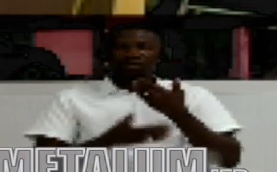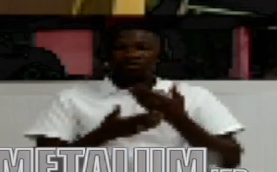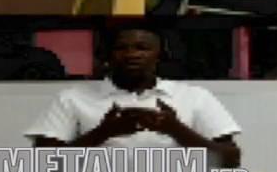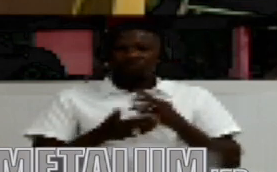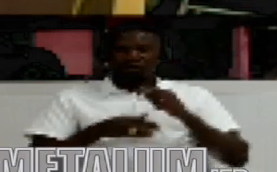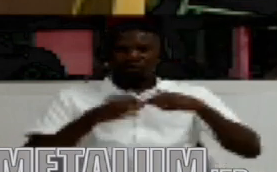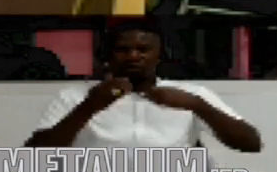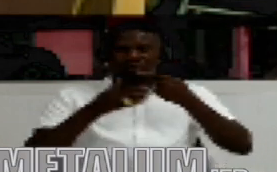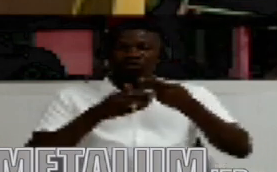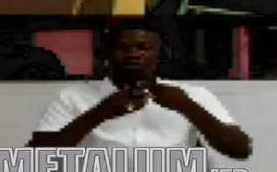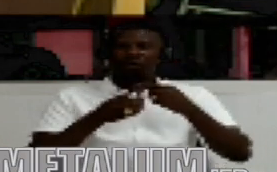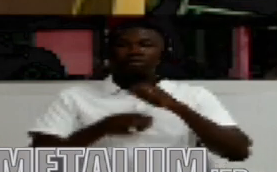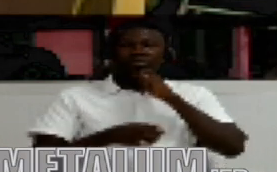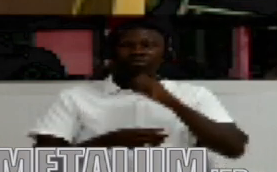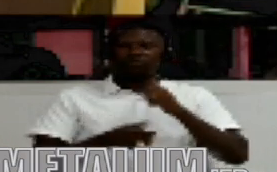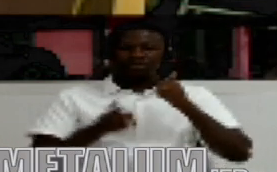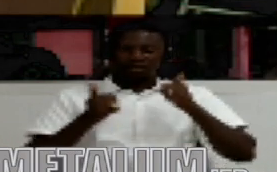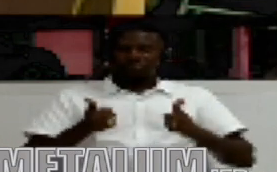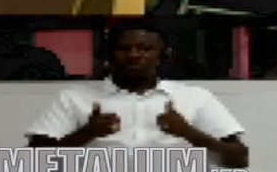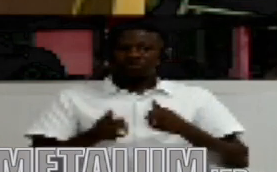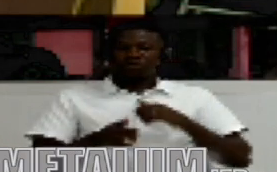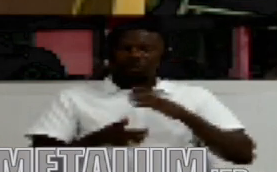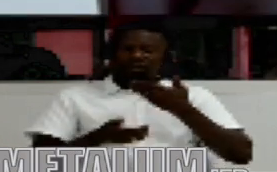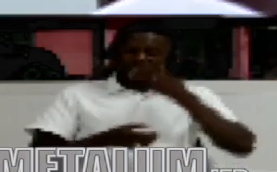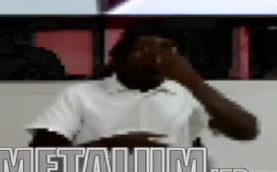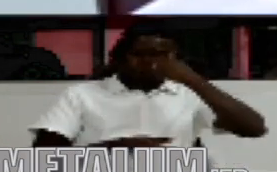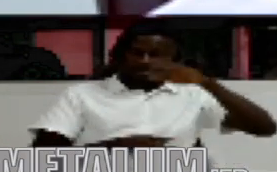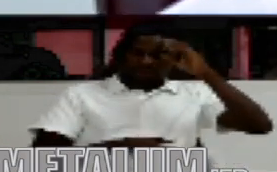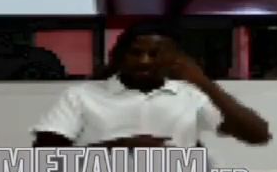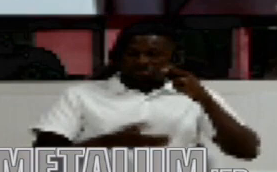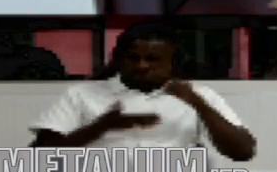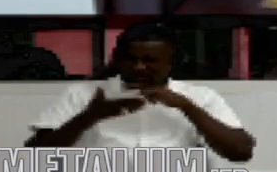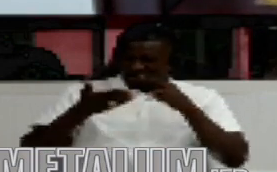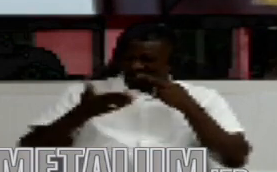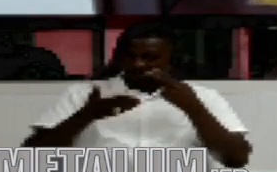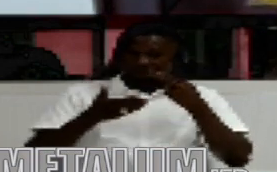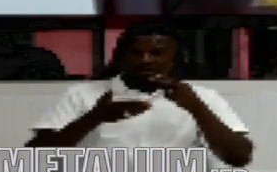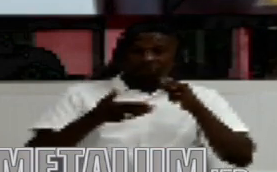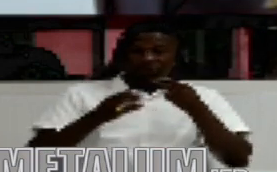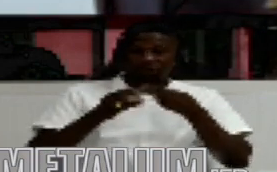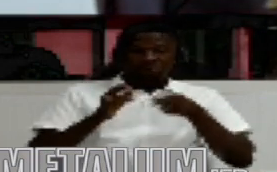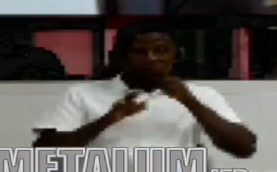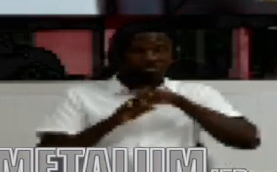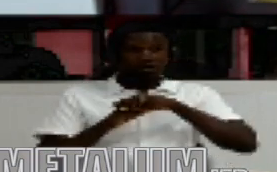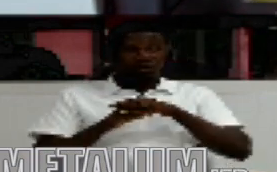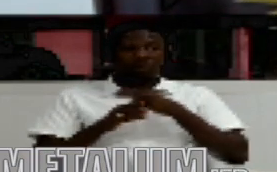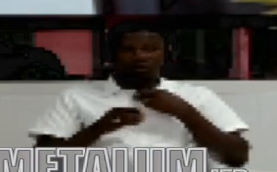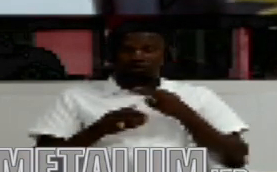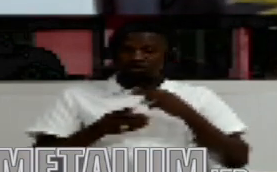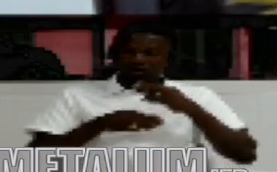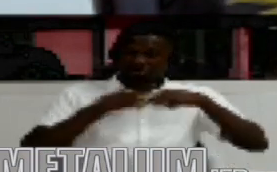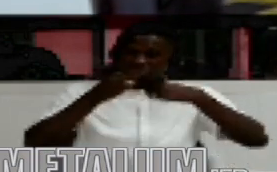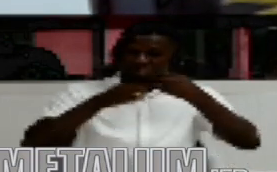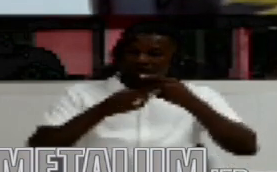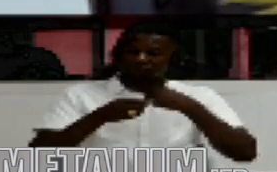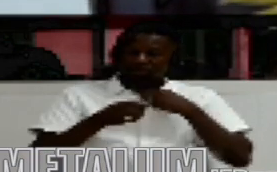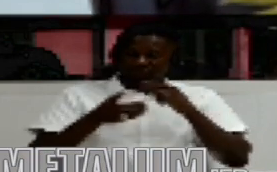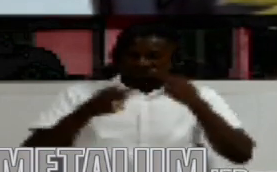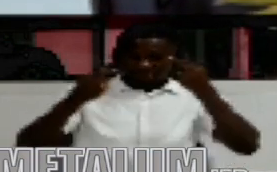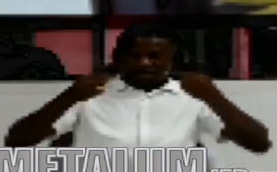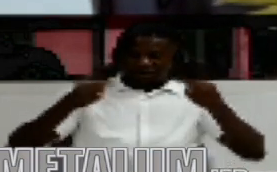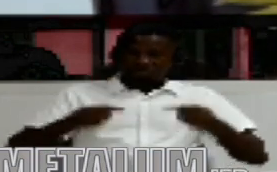Can we continue, Mr. Chairman, whilst the commissioners look at the reports? Can we continue with the testimony whilst the commissioners look